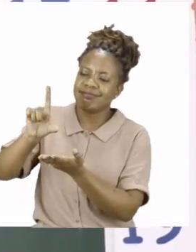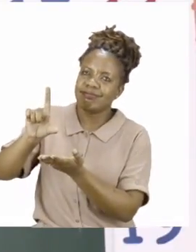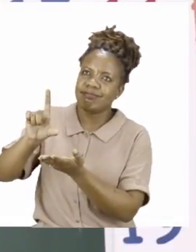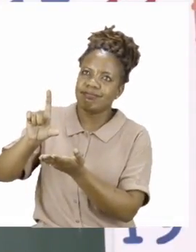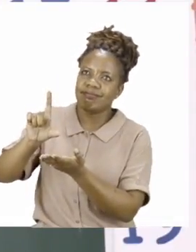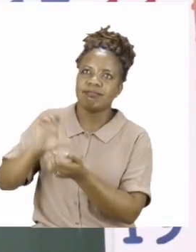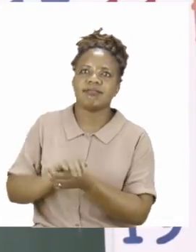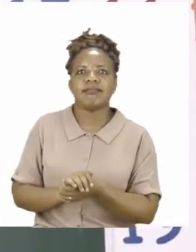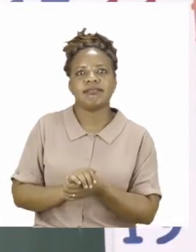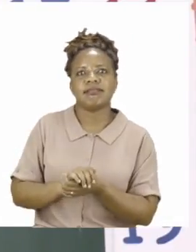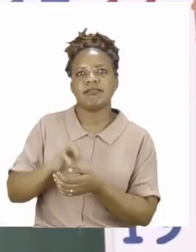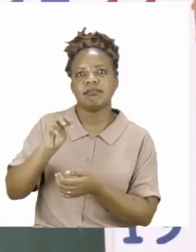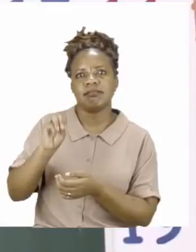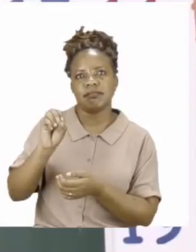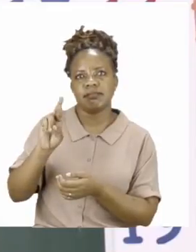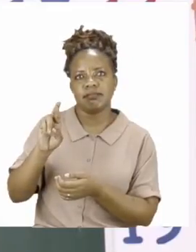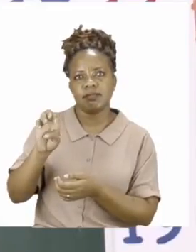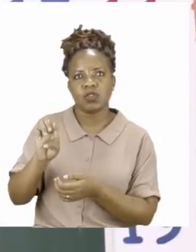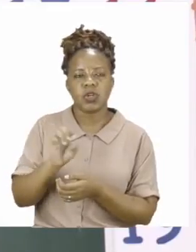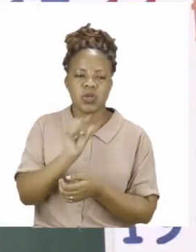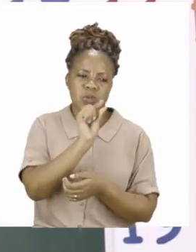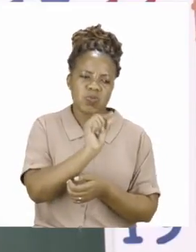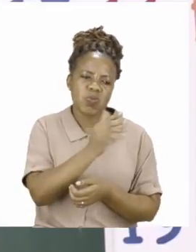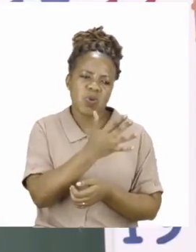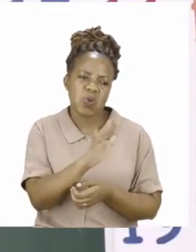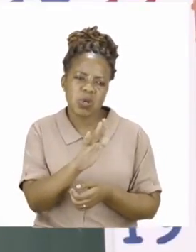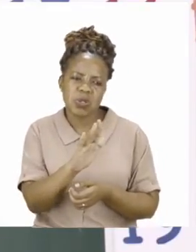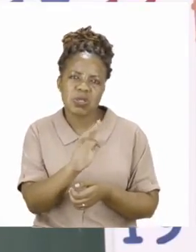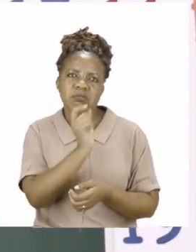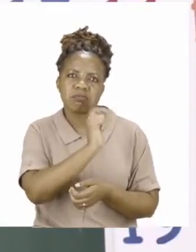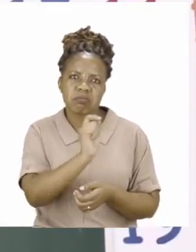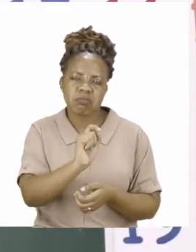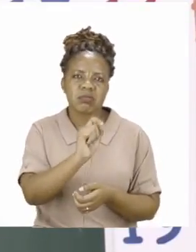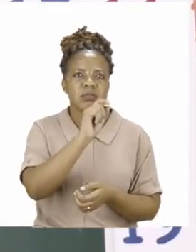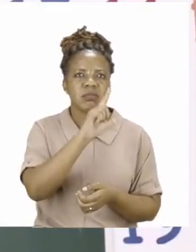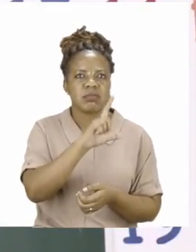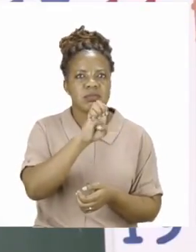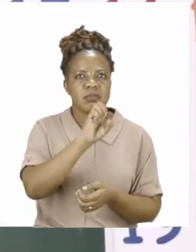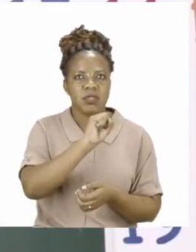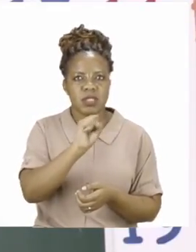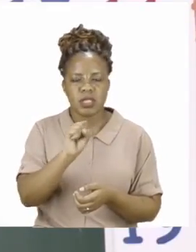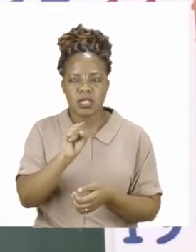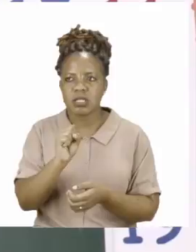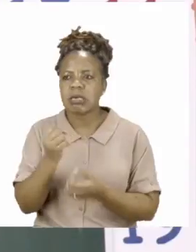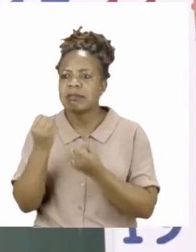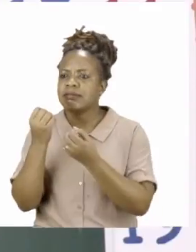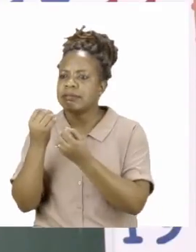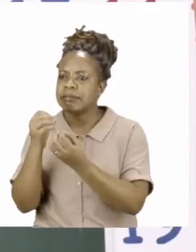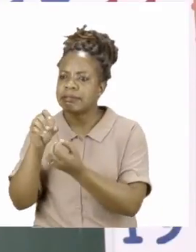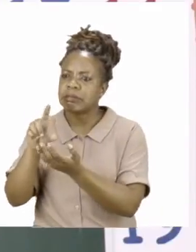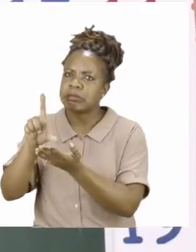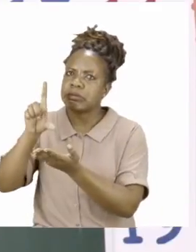water, we use less. And then when there's a bit more, we use more. So take your time with